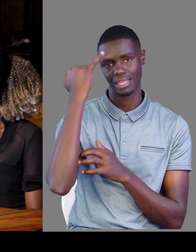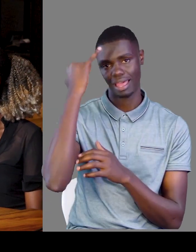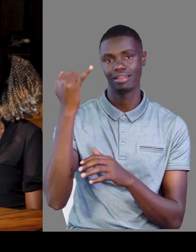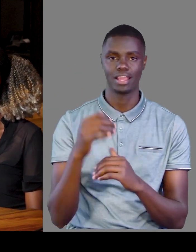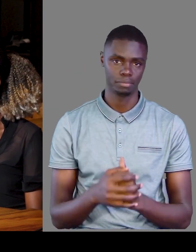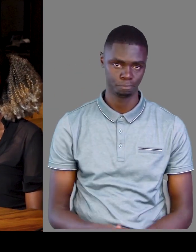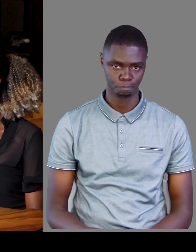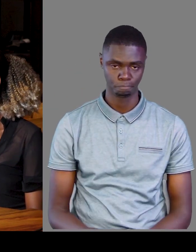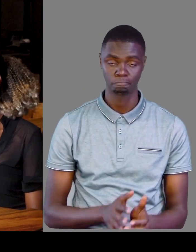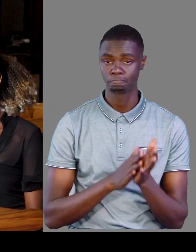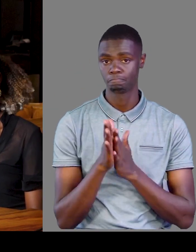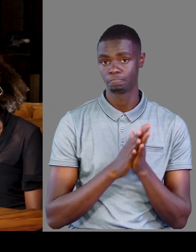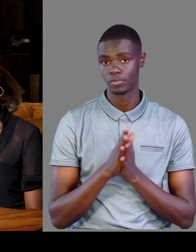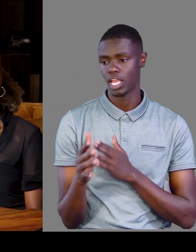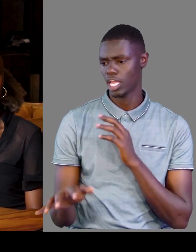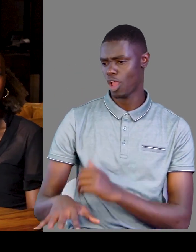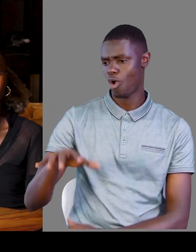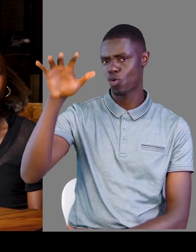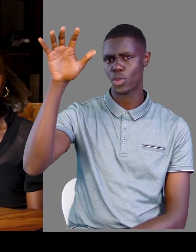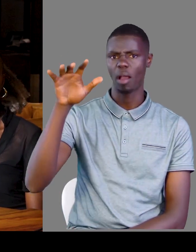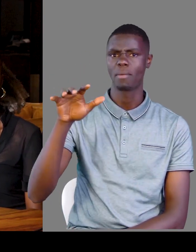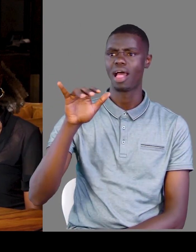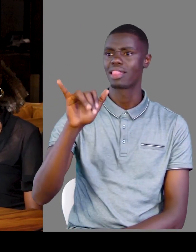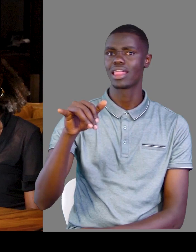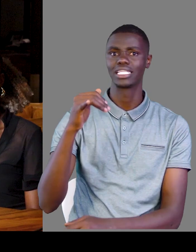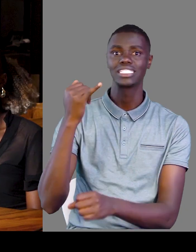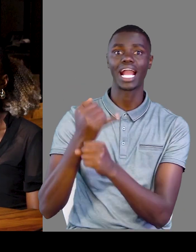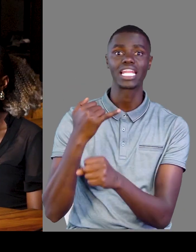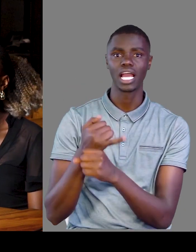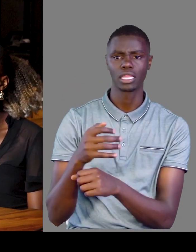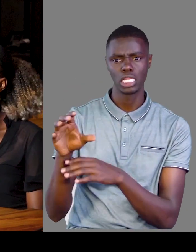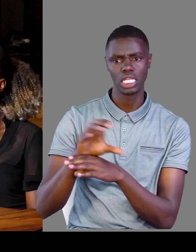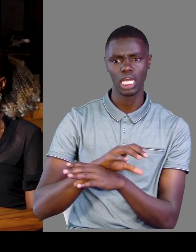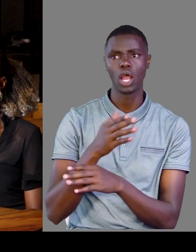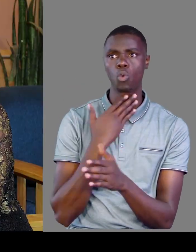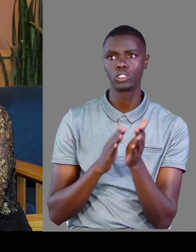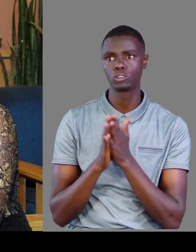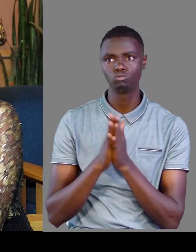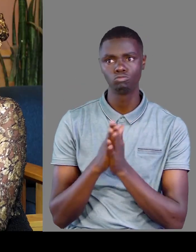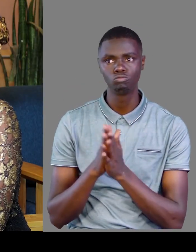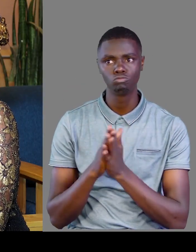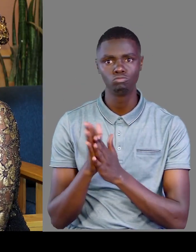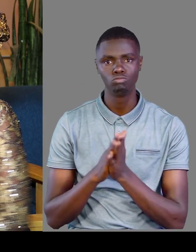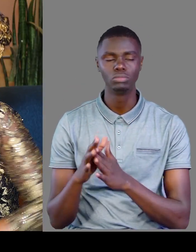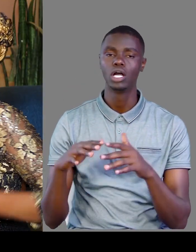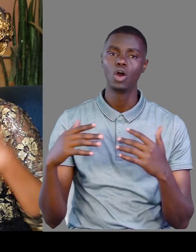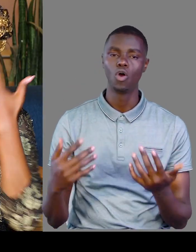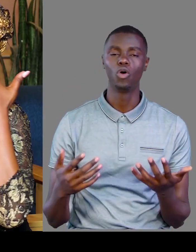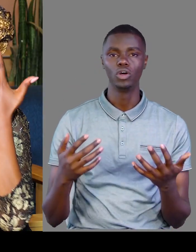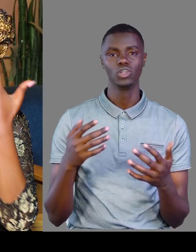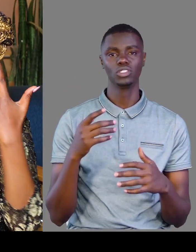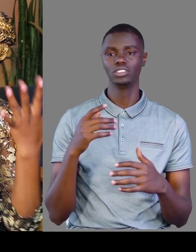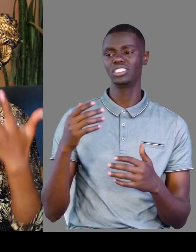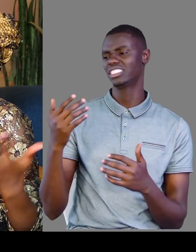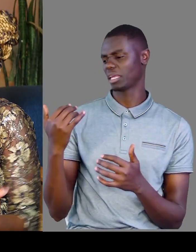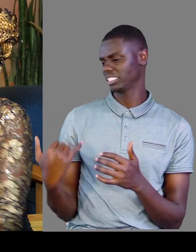ideas behind. Interesting. And growing up, hiyo ndo career yenye ulikuwa unadhani utafanya ama what did you have in mind